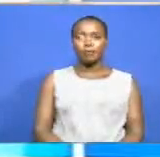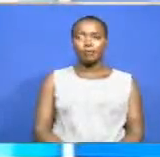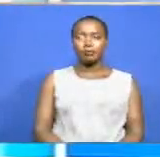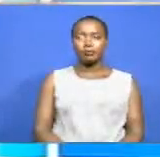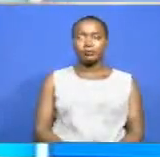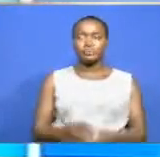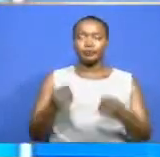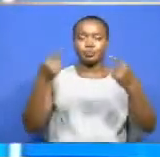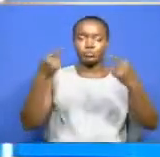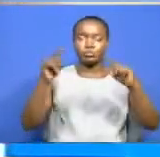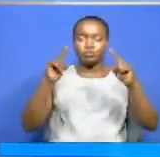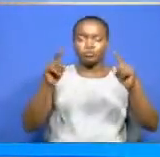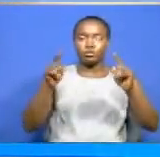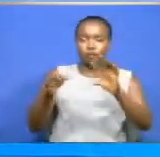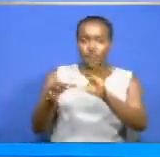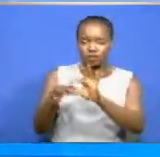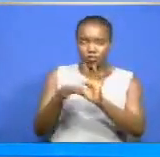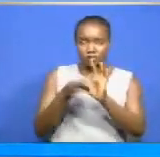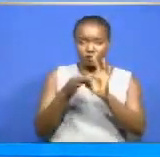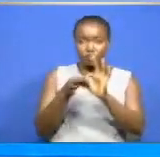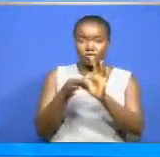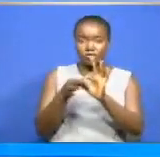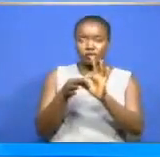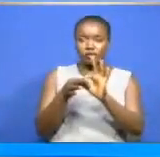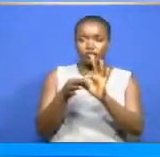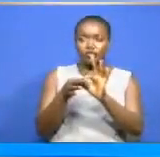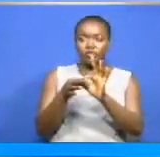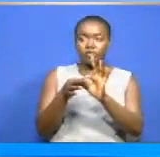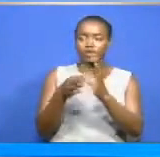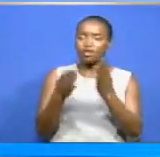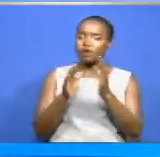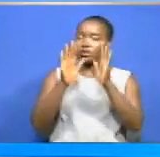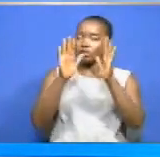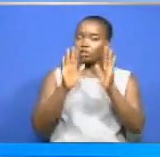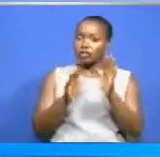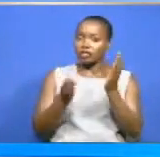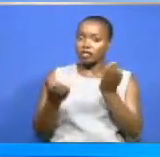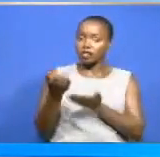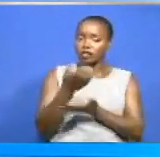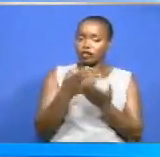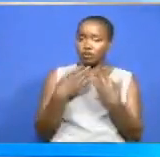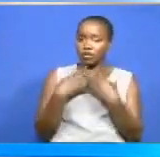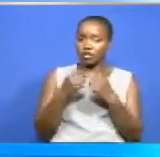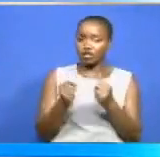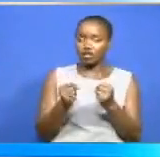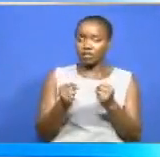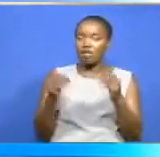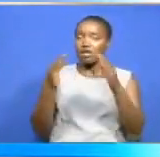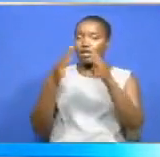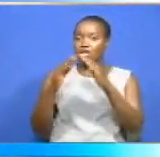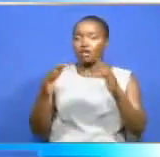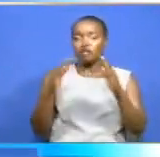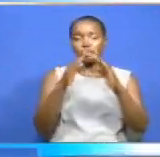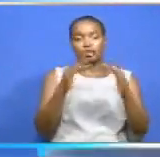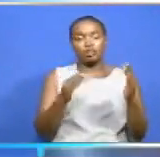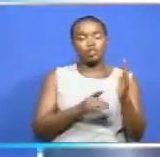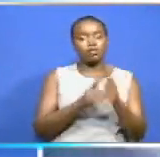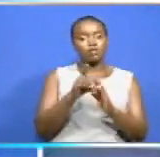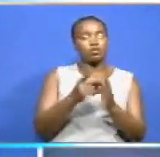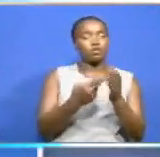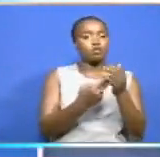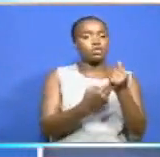Well, the success of cooperatives at the county level is vital for the economic health of households. Development partners